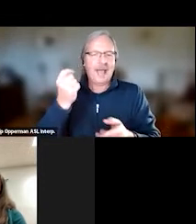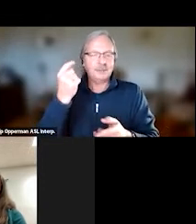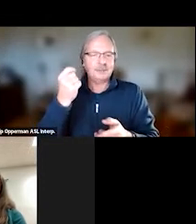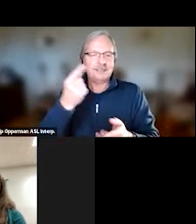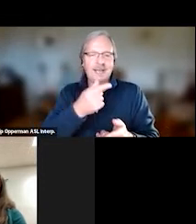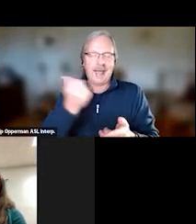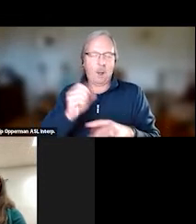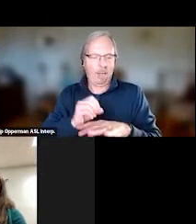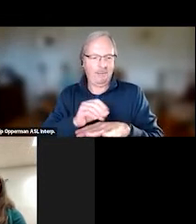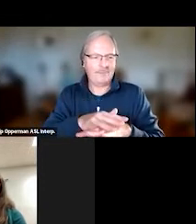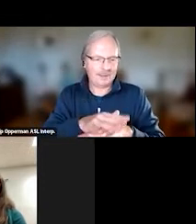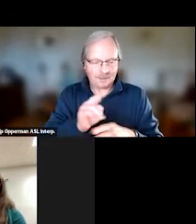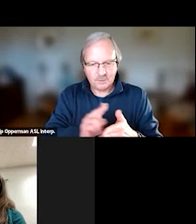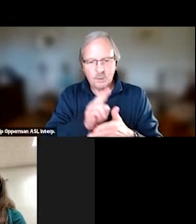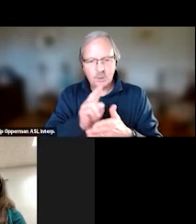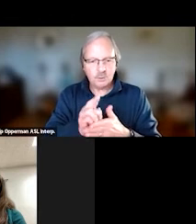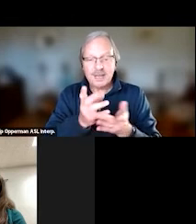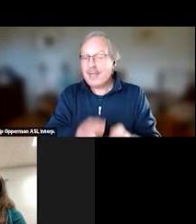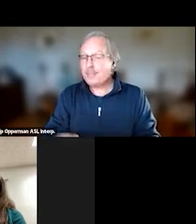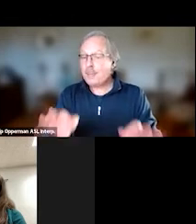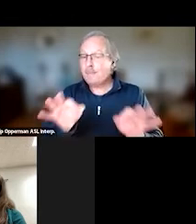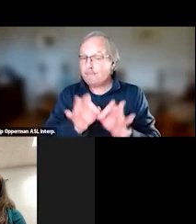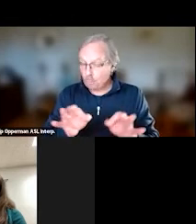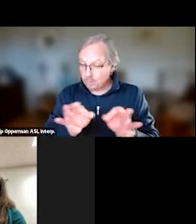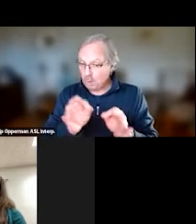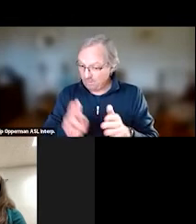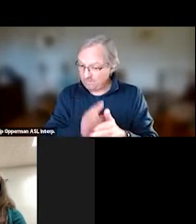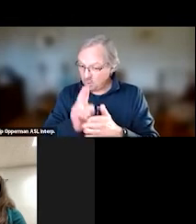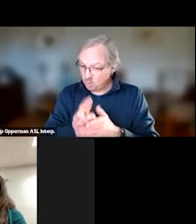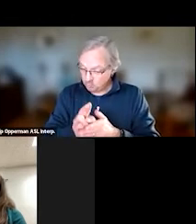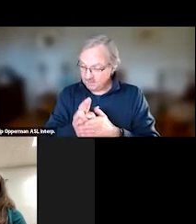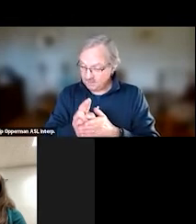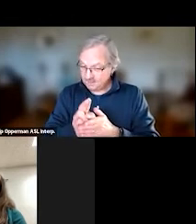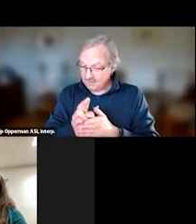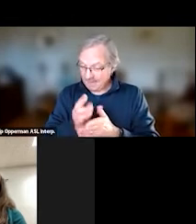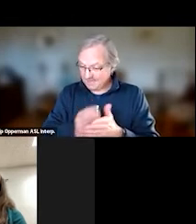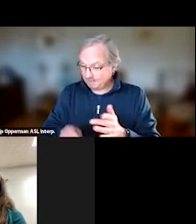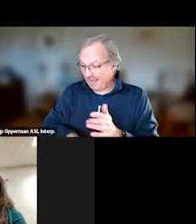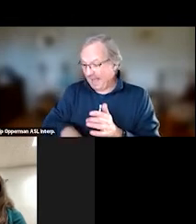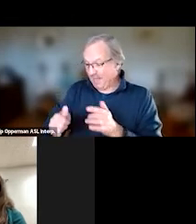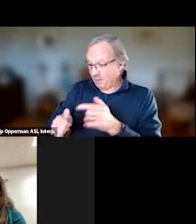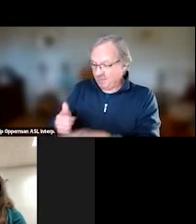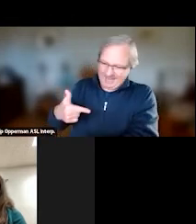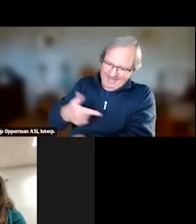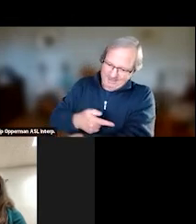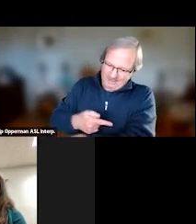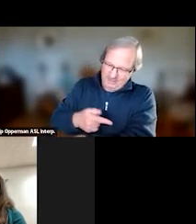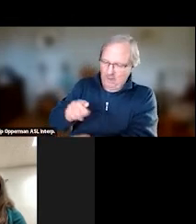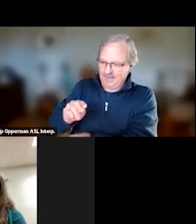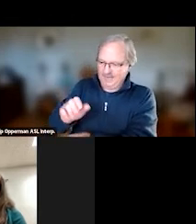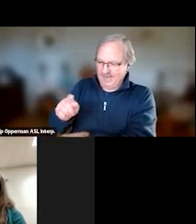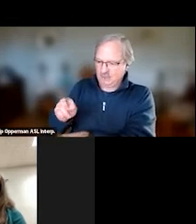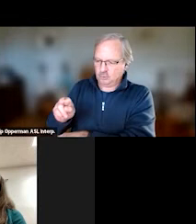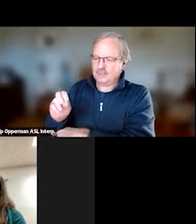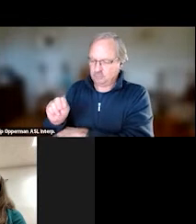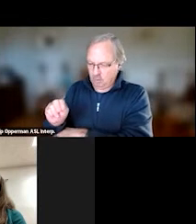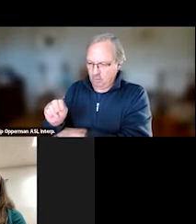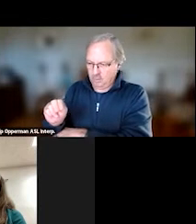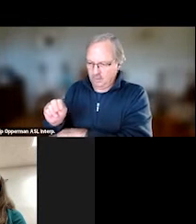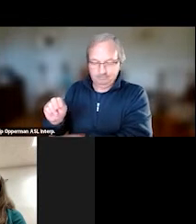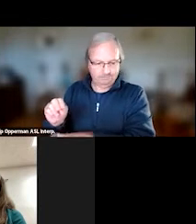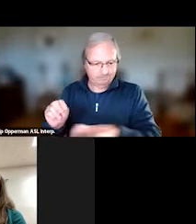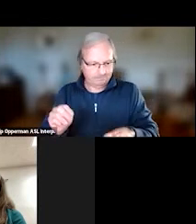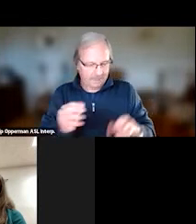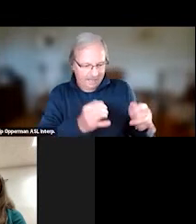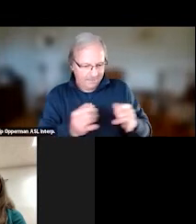effectiveness and use and the importance of using something other than injectable naltrexone in the individuals that they saw